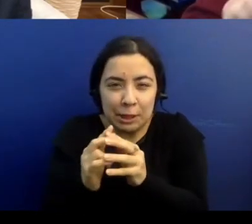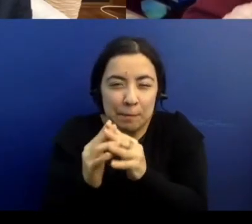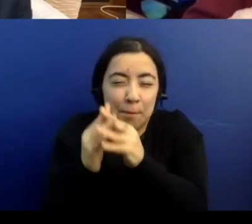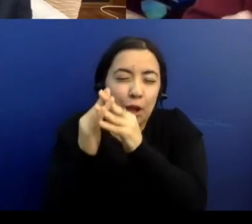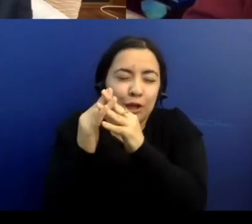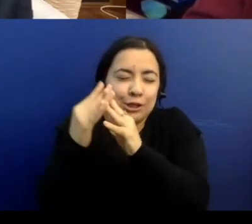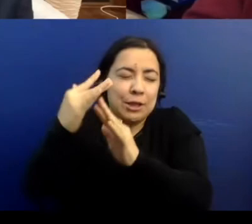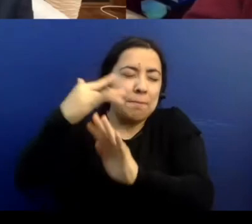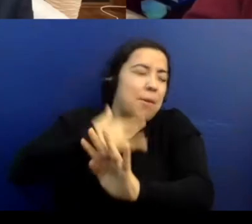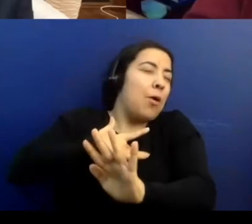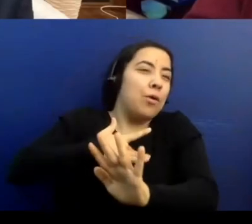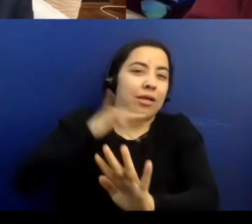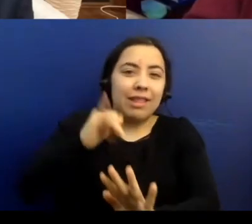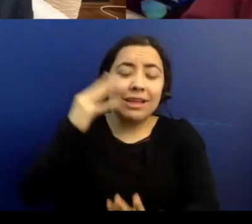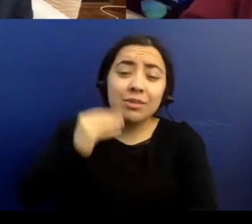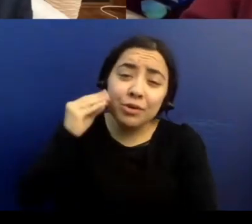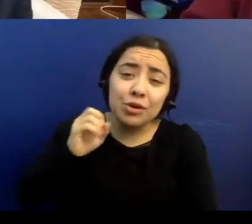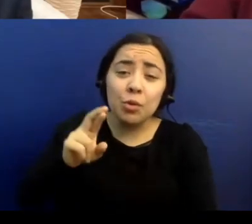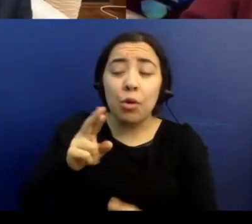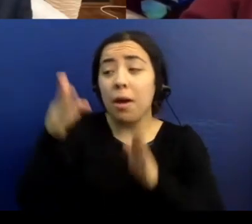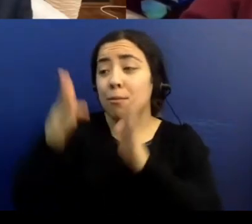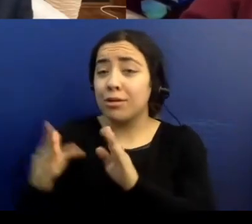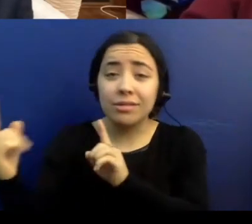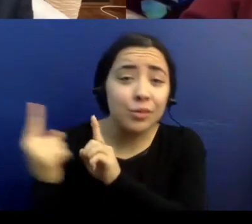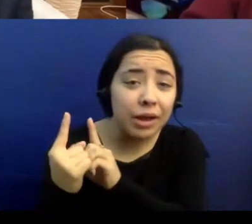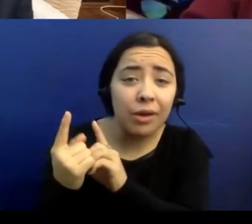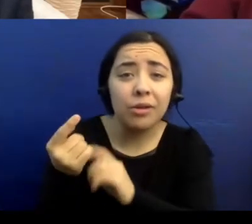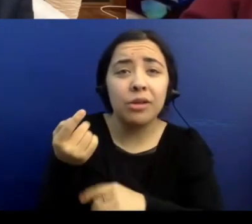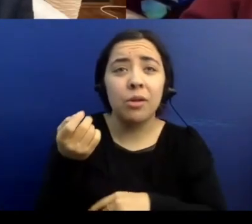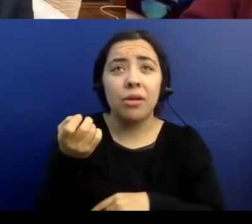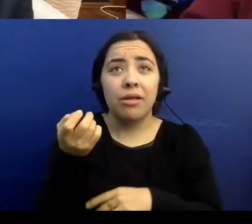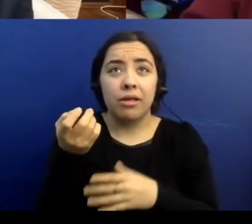experience or person that you, you know, that you